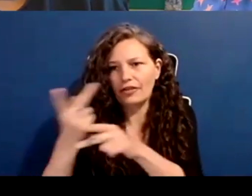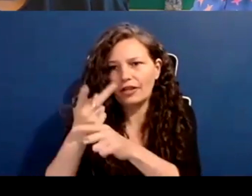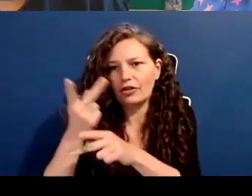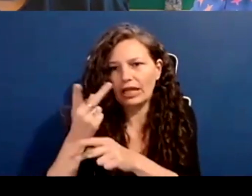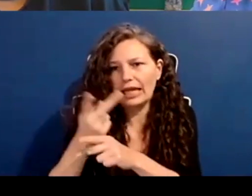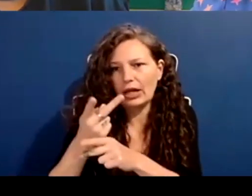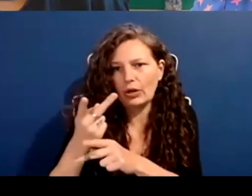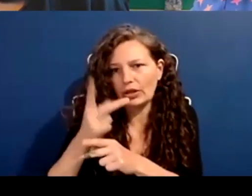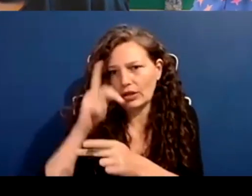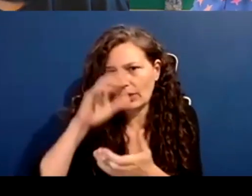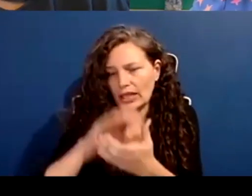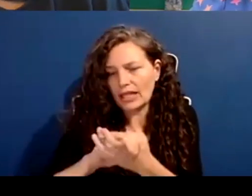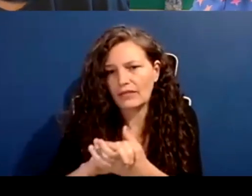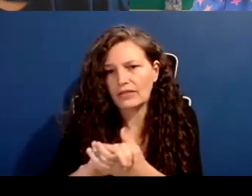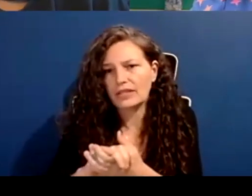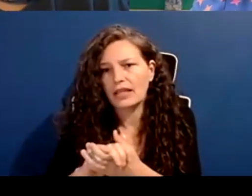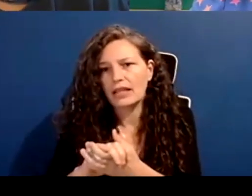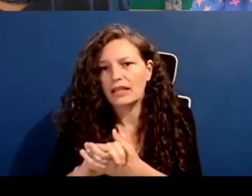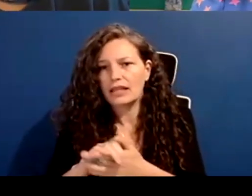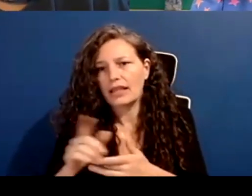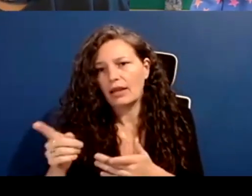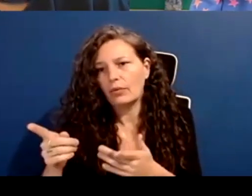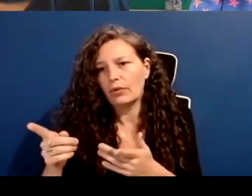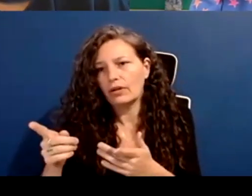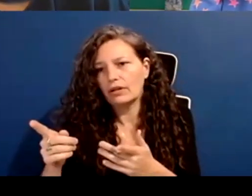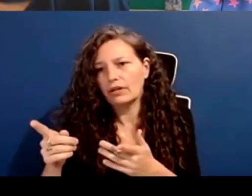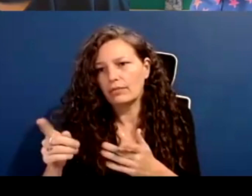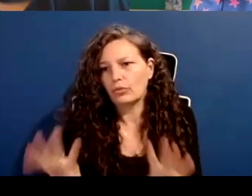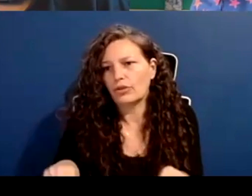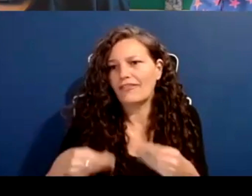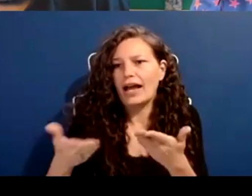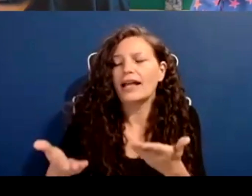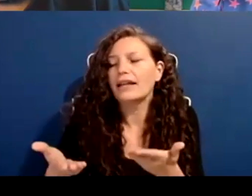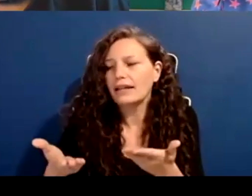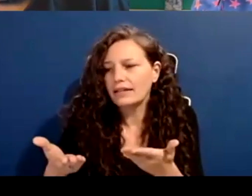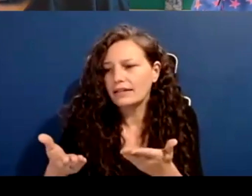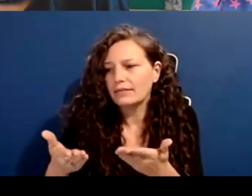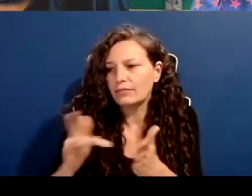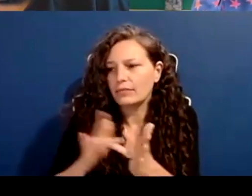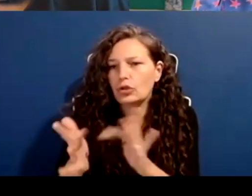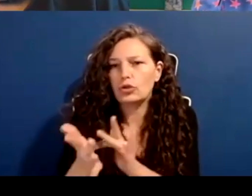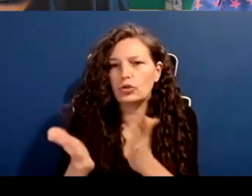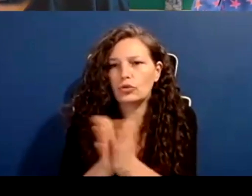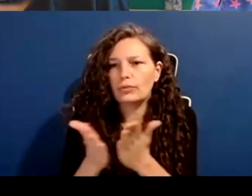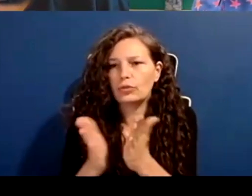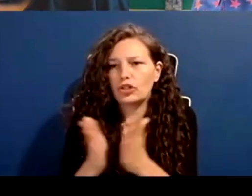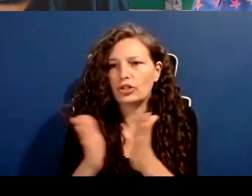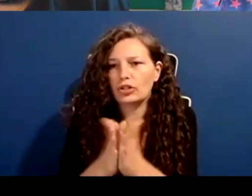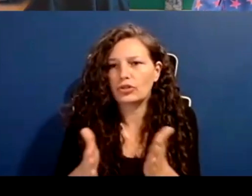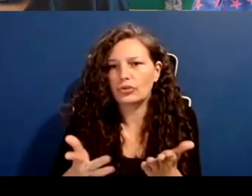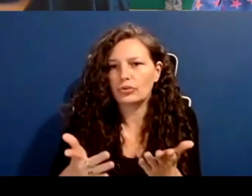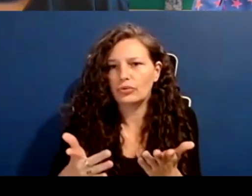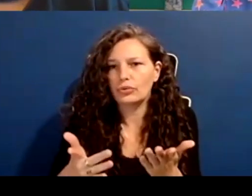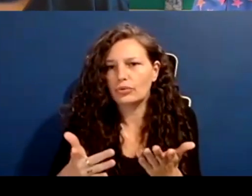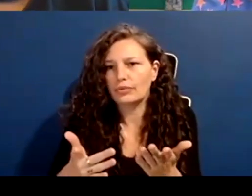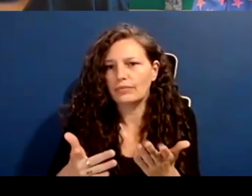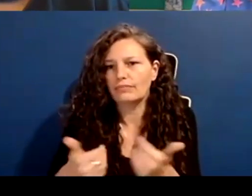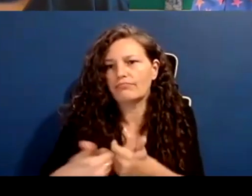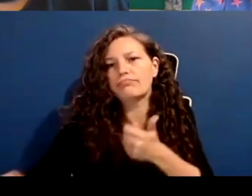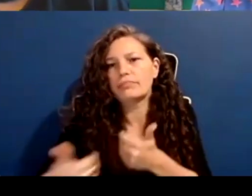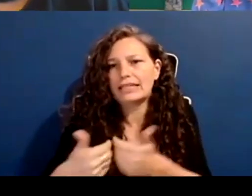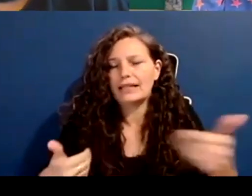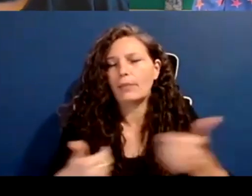to disenfranchise them. And so I would say in the same way, I see, as you talk about like the